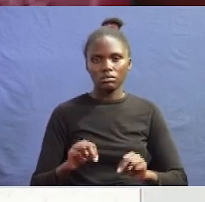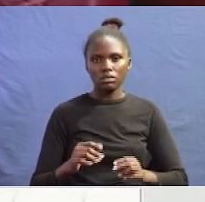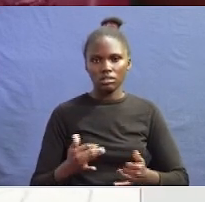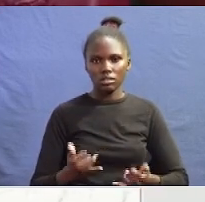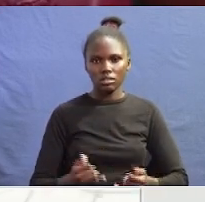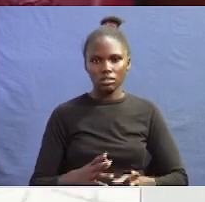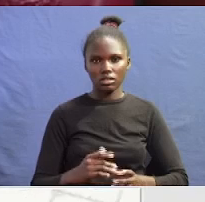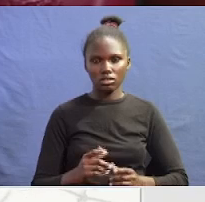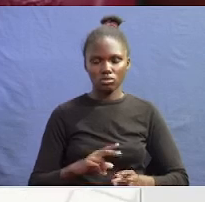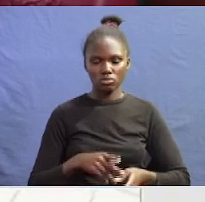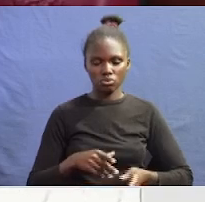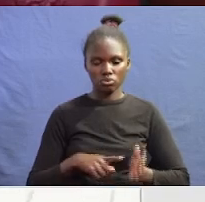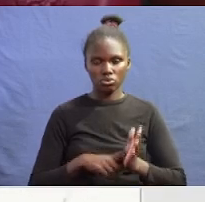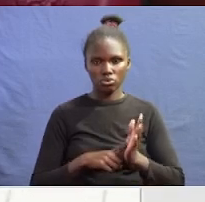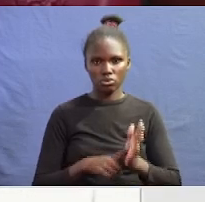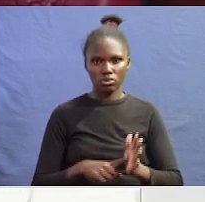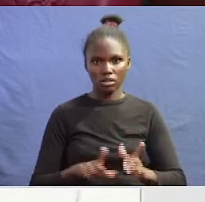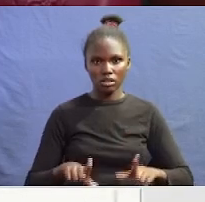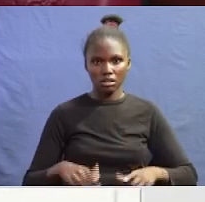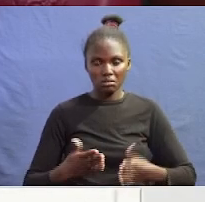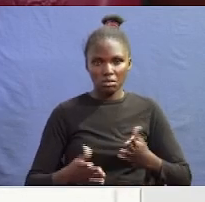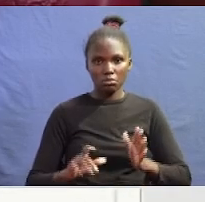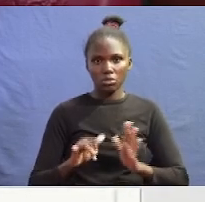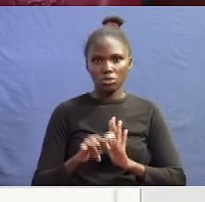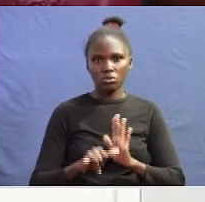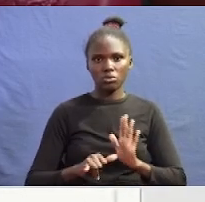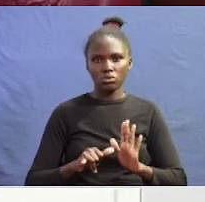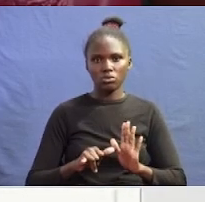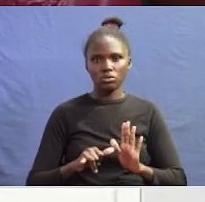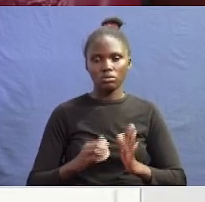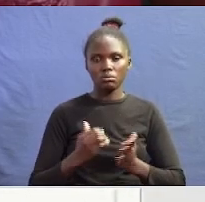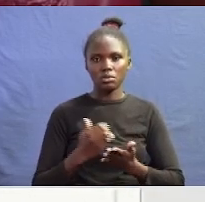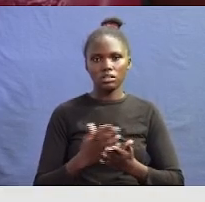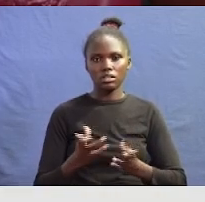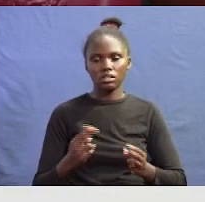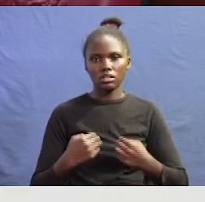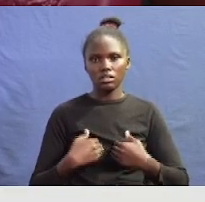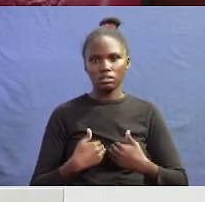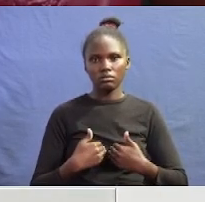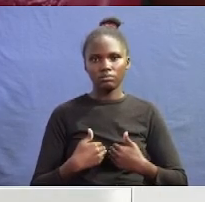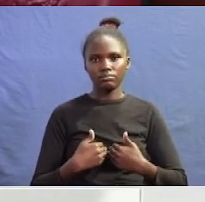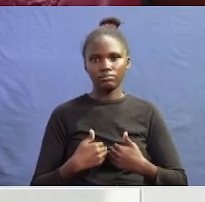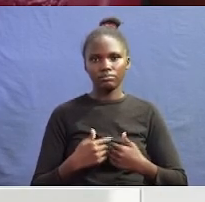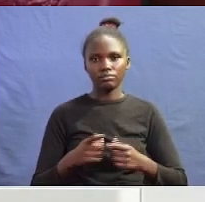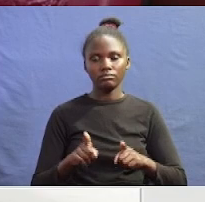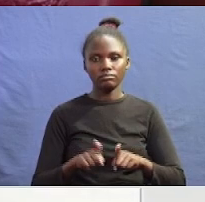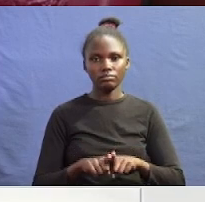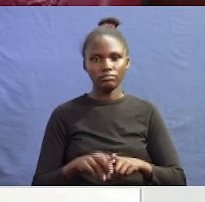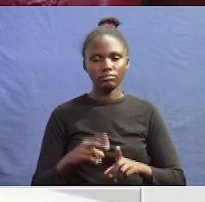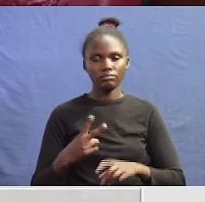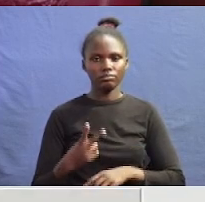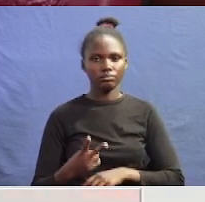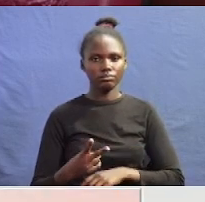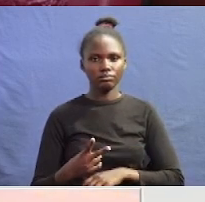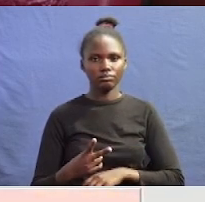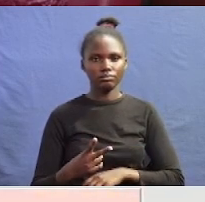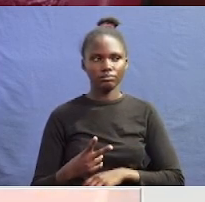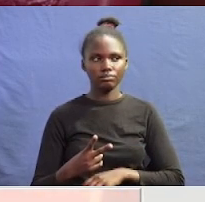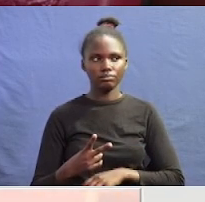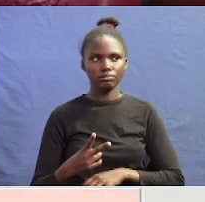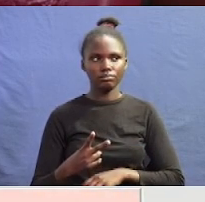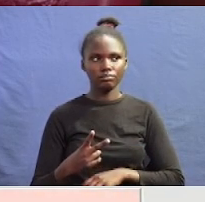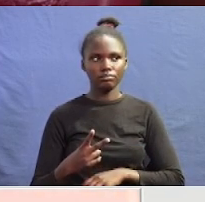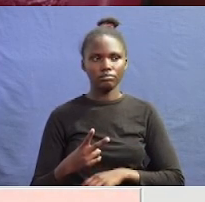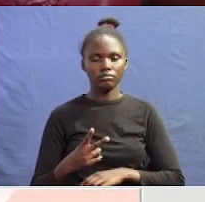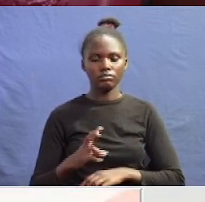are live streamed, or do you have a YouTube channel where we can refer to? Number two, Speaker, to the county assembly again.